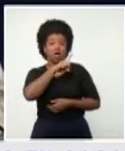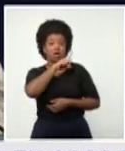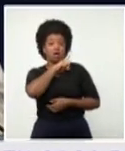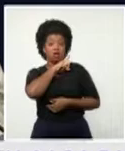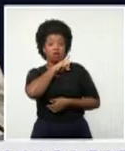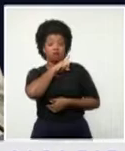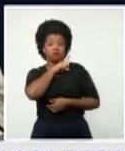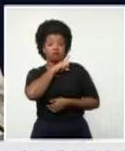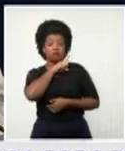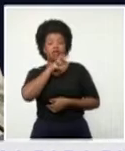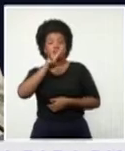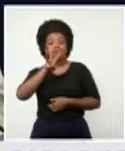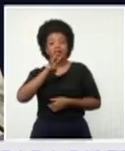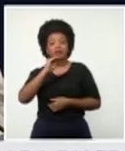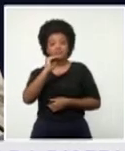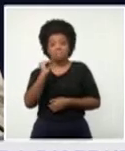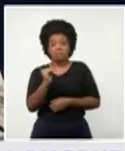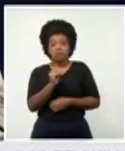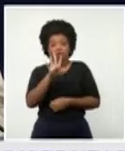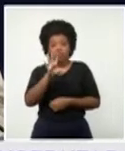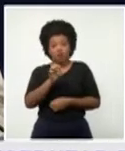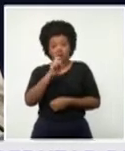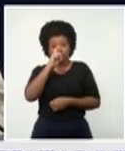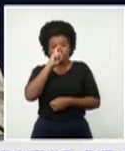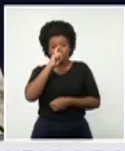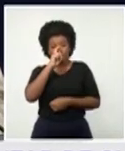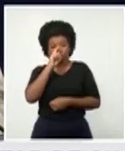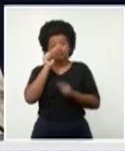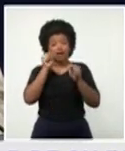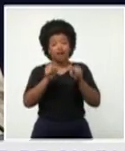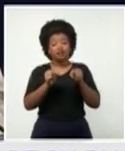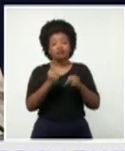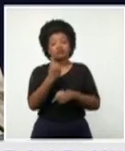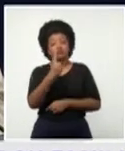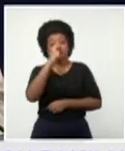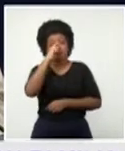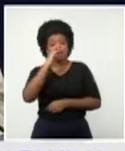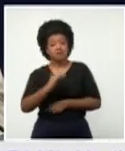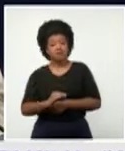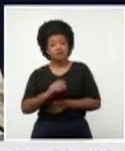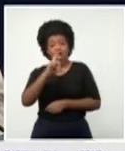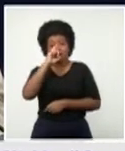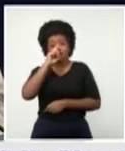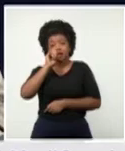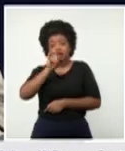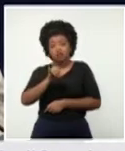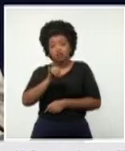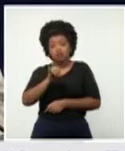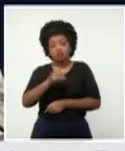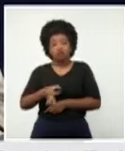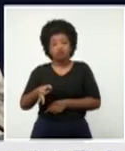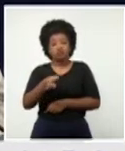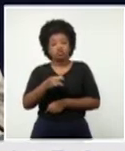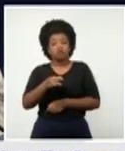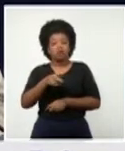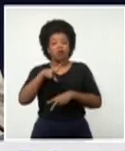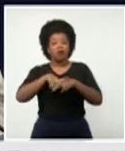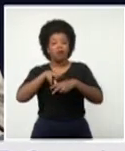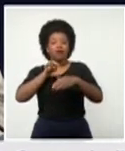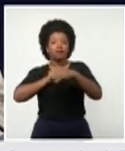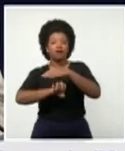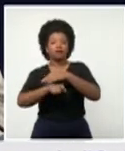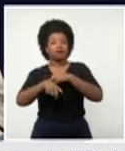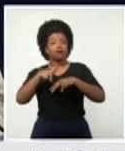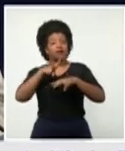And yesterday, there was a 6-year-old girl diagnosed. She's from Havana del